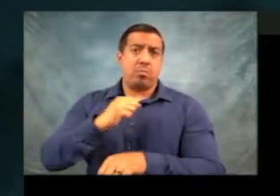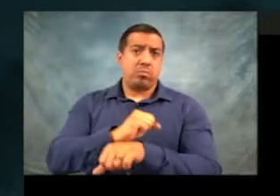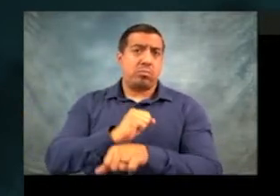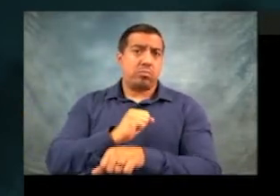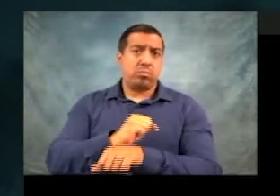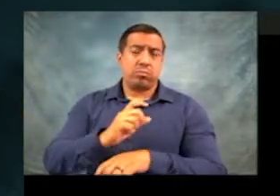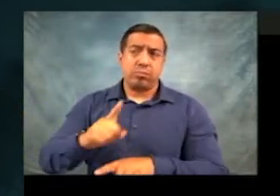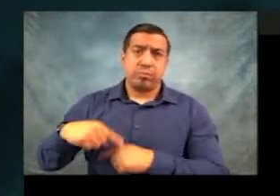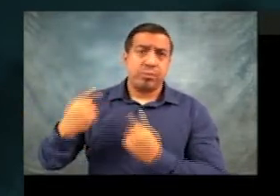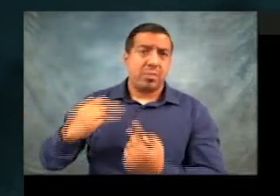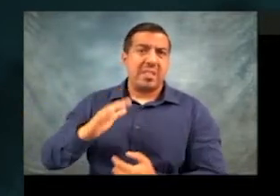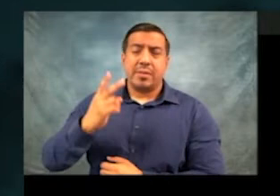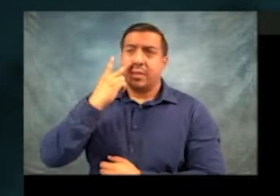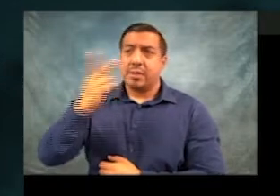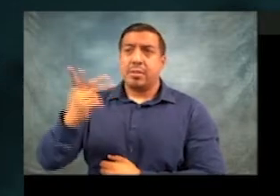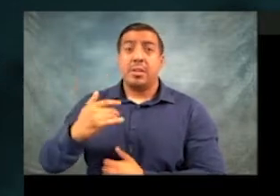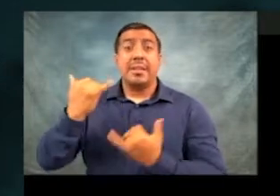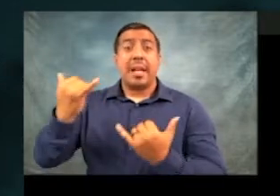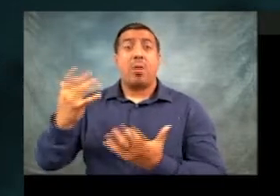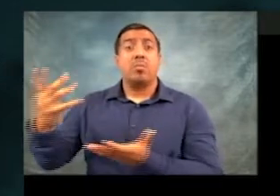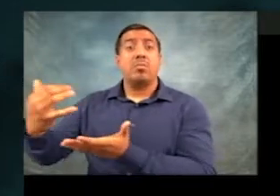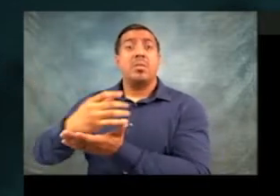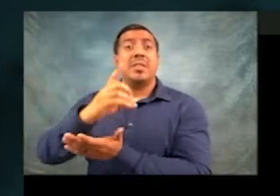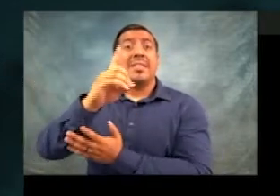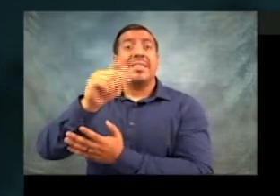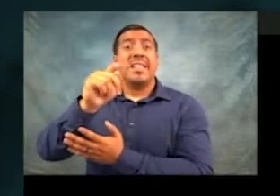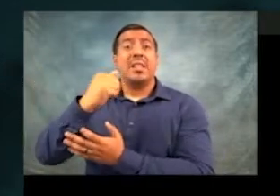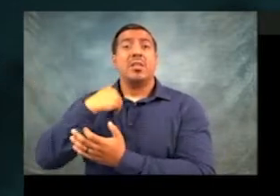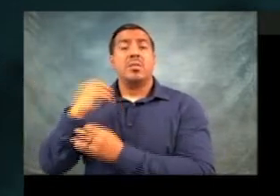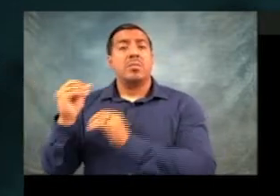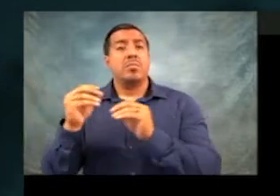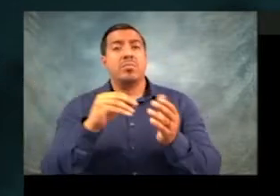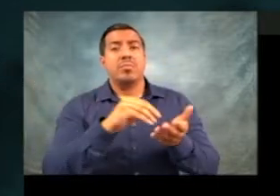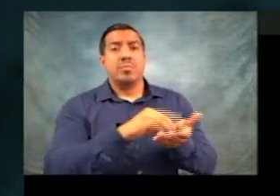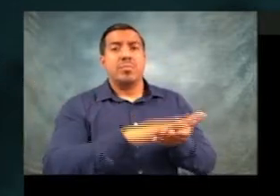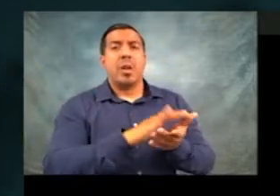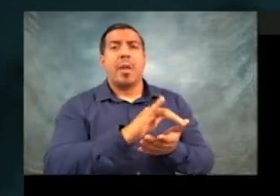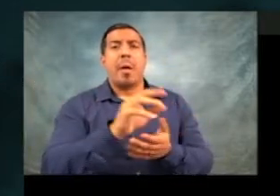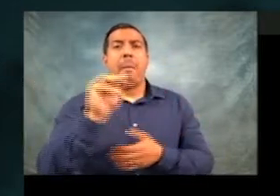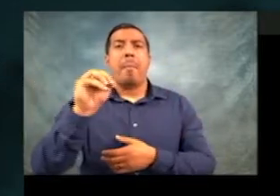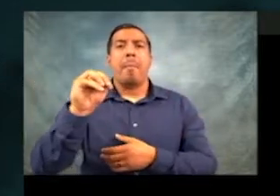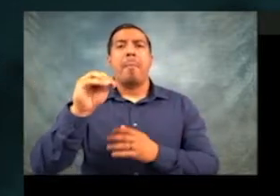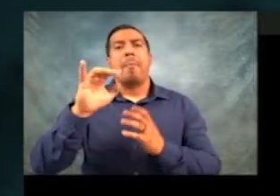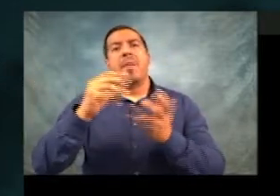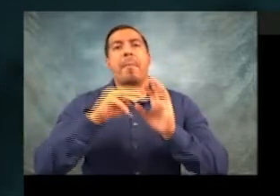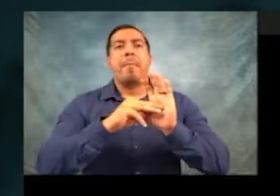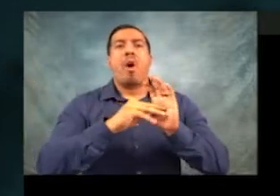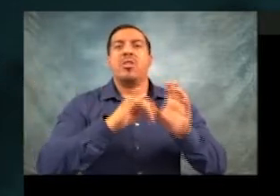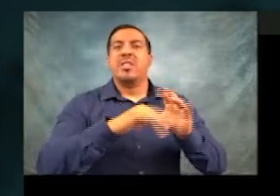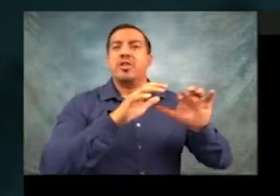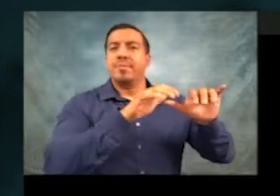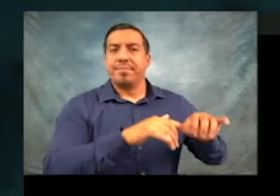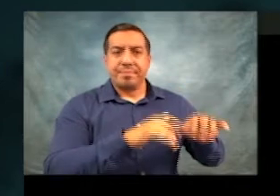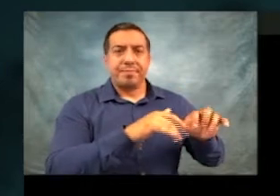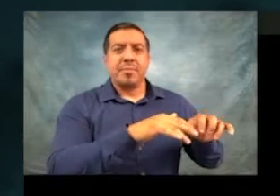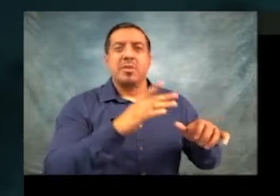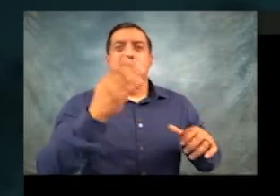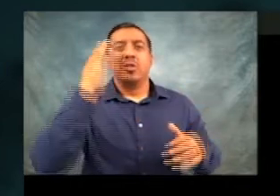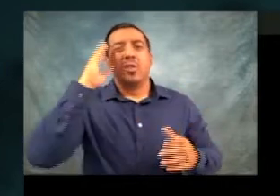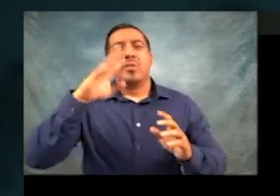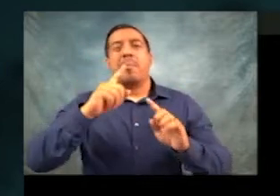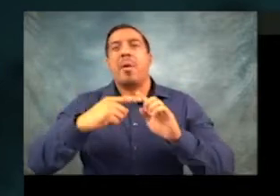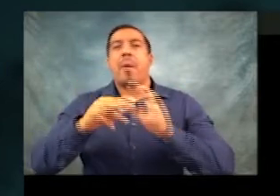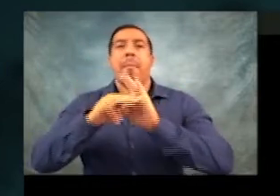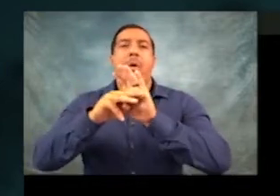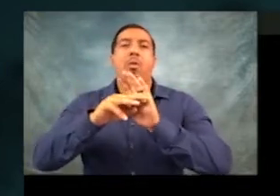data and we put it in our models, and we basically run the model backwards, meaning historically. Like you're used to hearing about